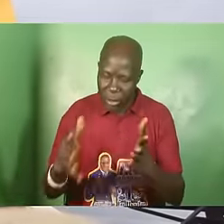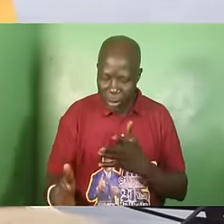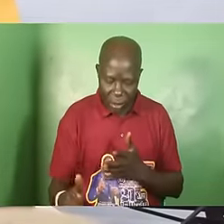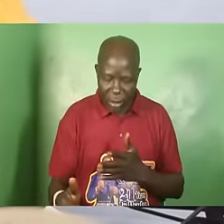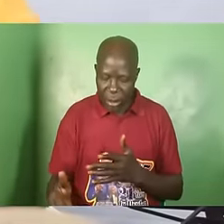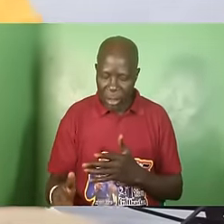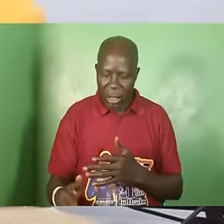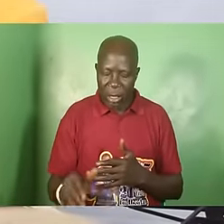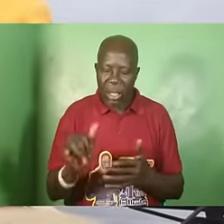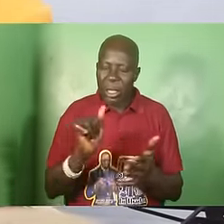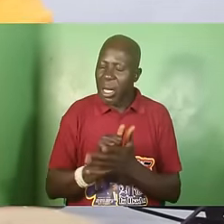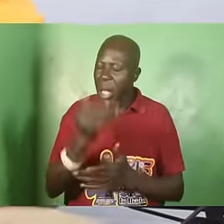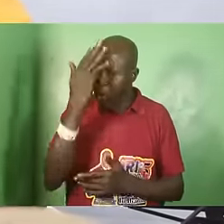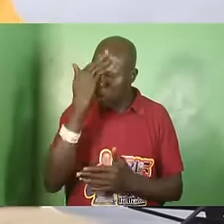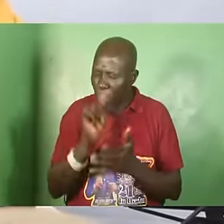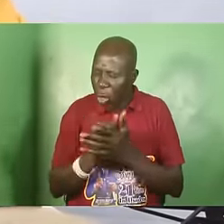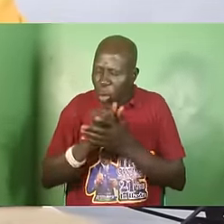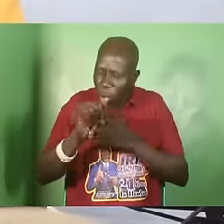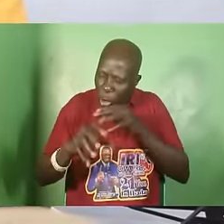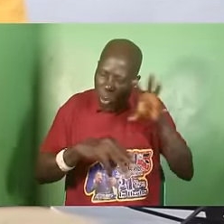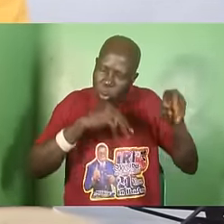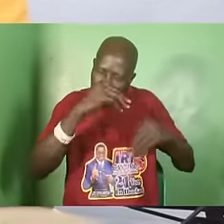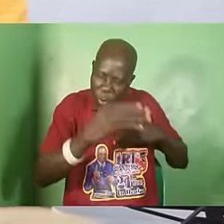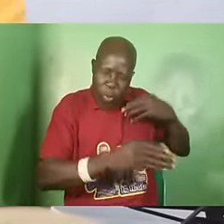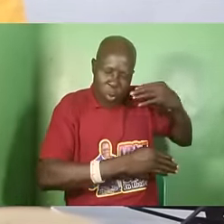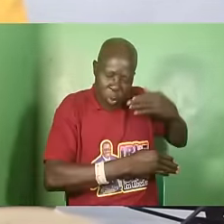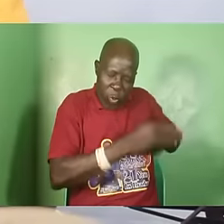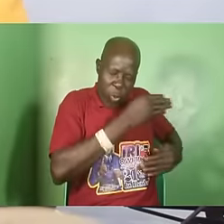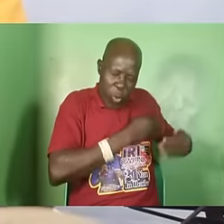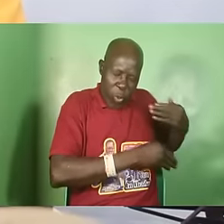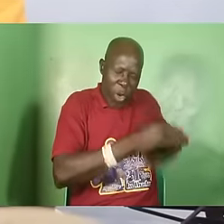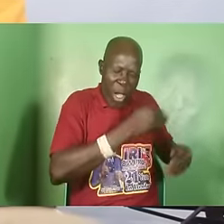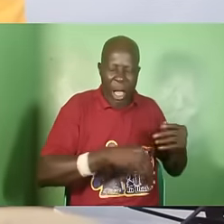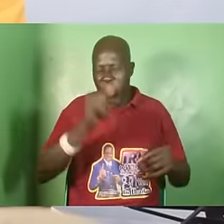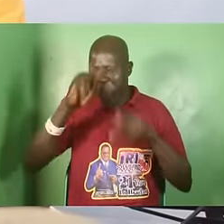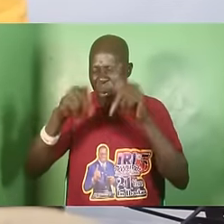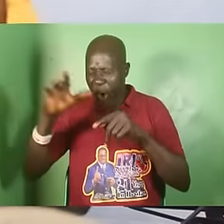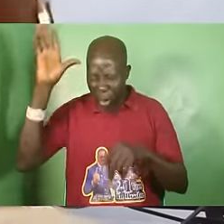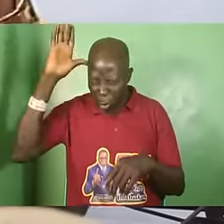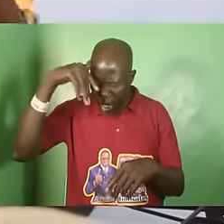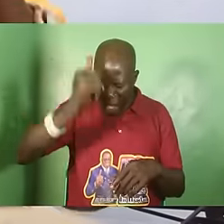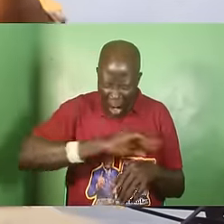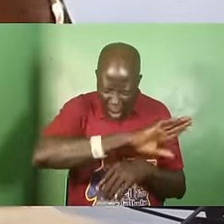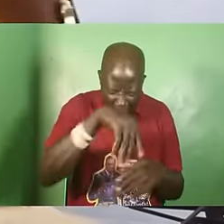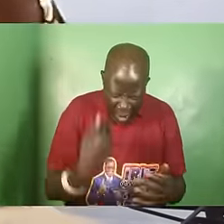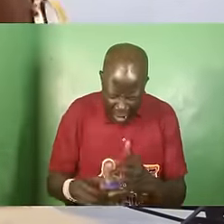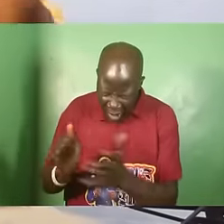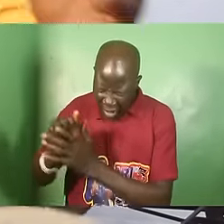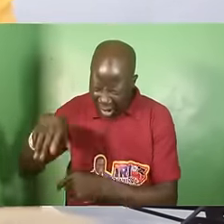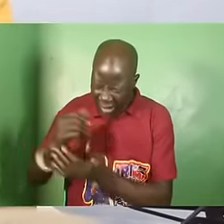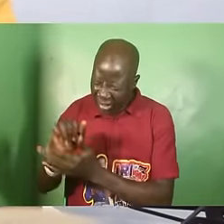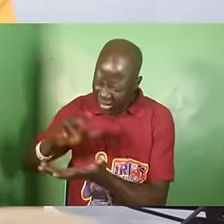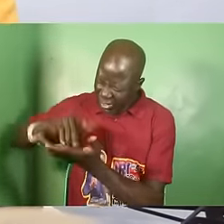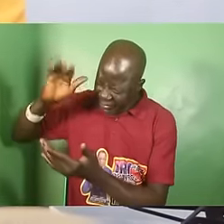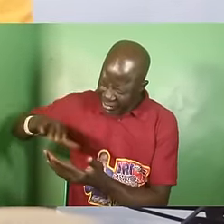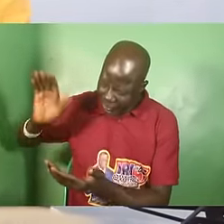they put it. That is where he moved. That was backward. Hey, people are so wicked. All the spiritual children must